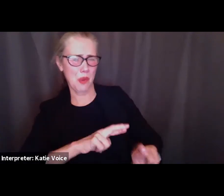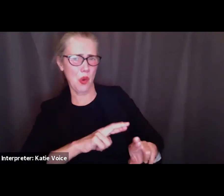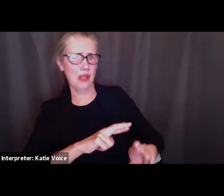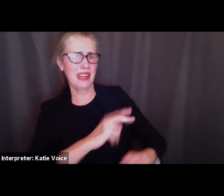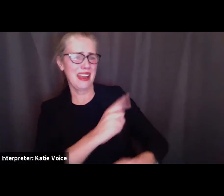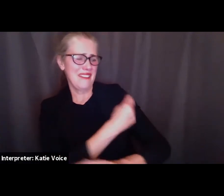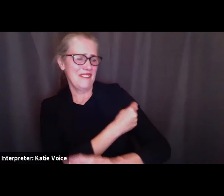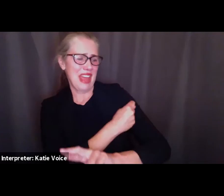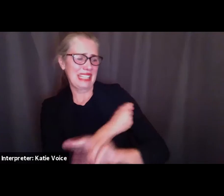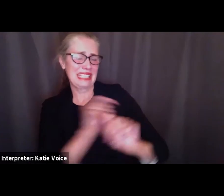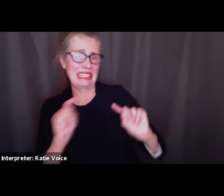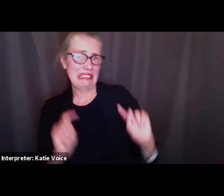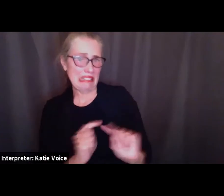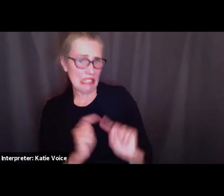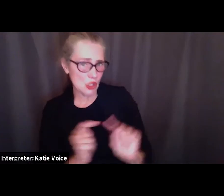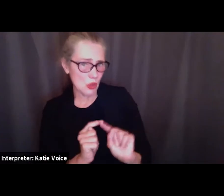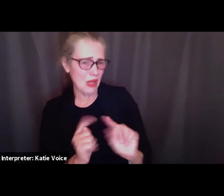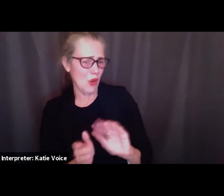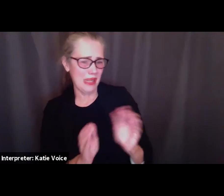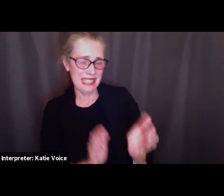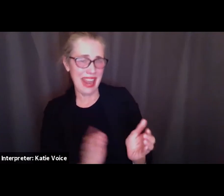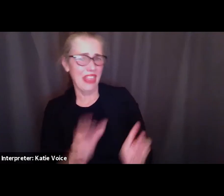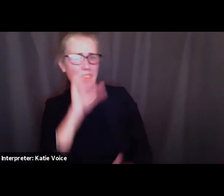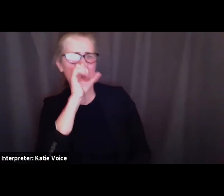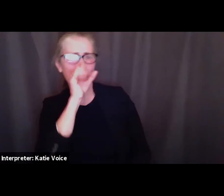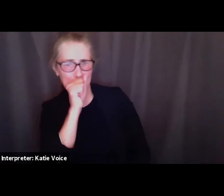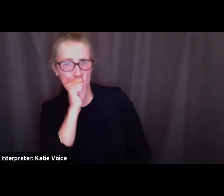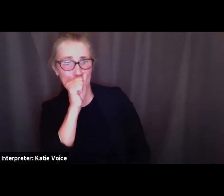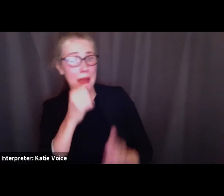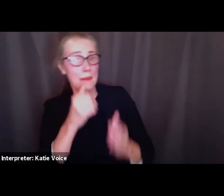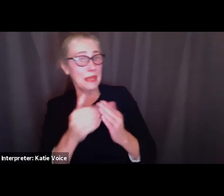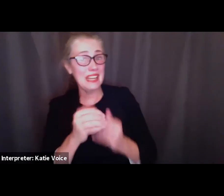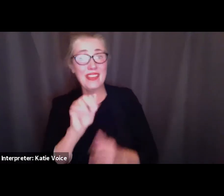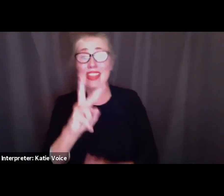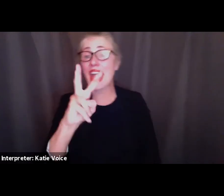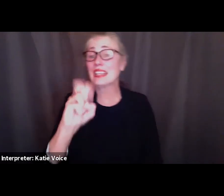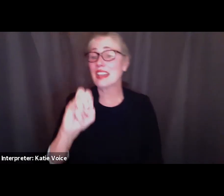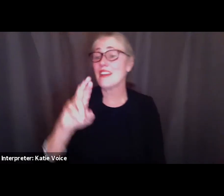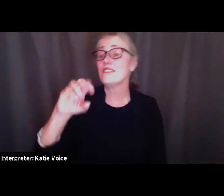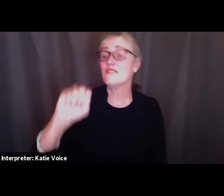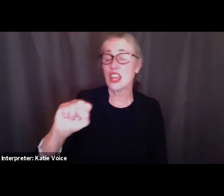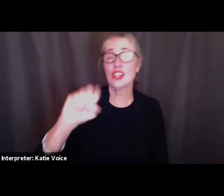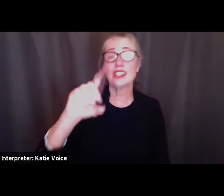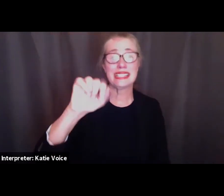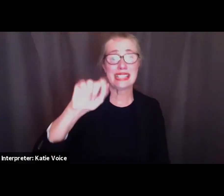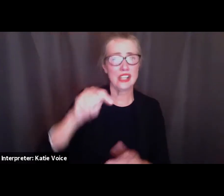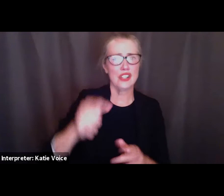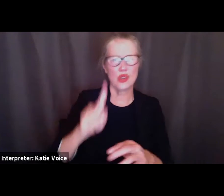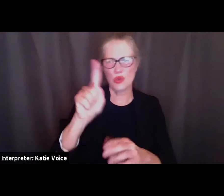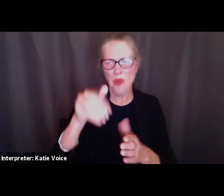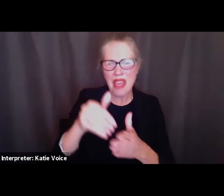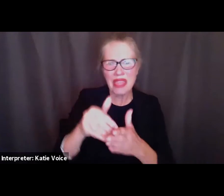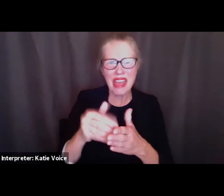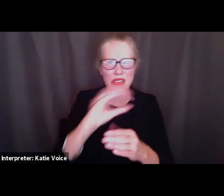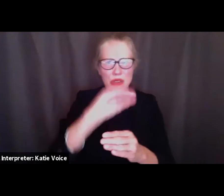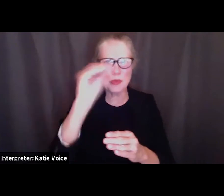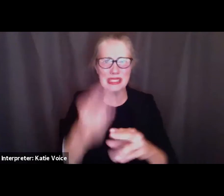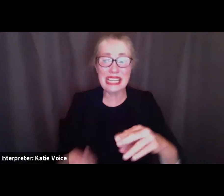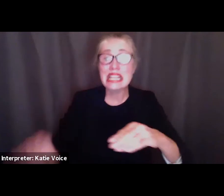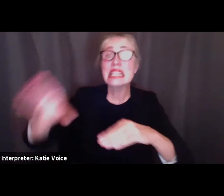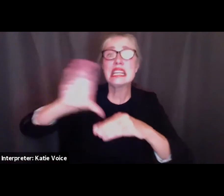even based on those underreported numbers, the VAERS data shows a 1,000% increase in adverse events